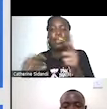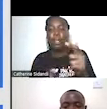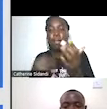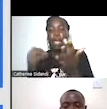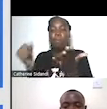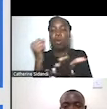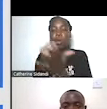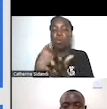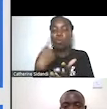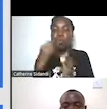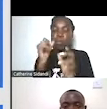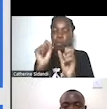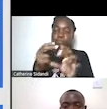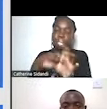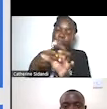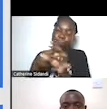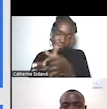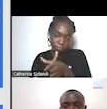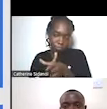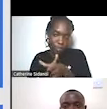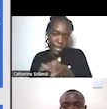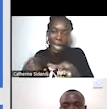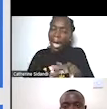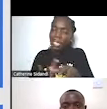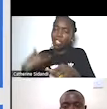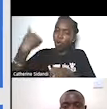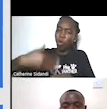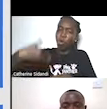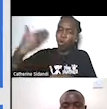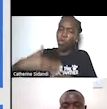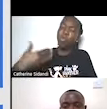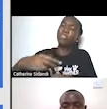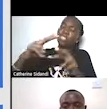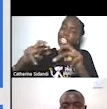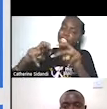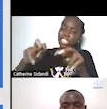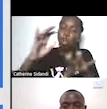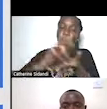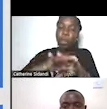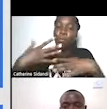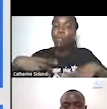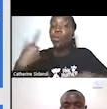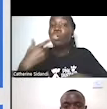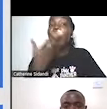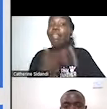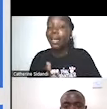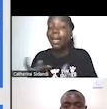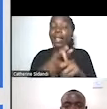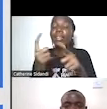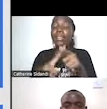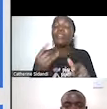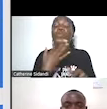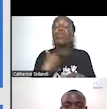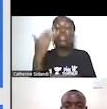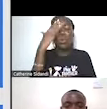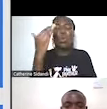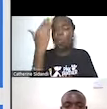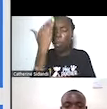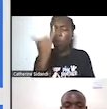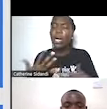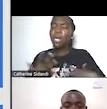Yes, we always check on those who are leaving, but forgetting that we can get that data, that why are they leaving? What can we do for those